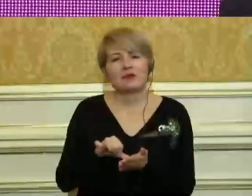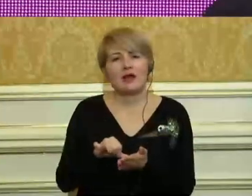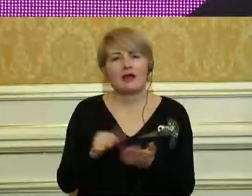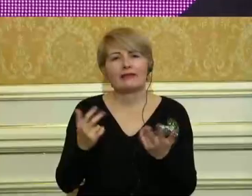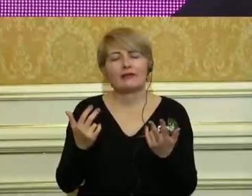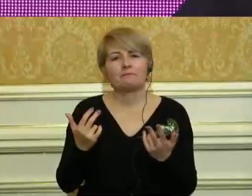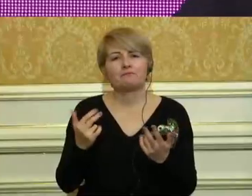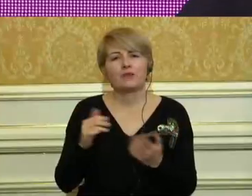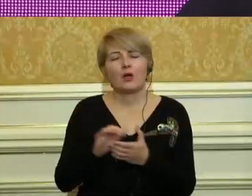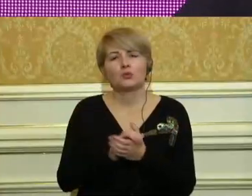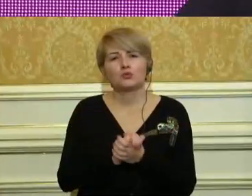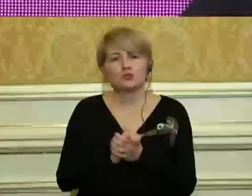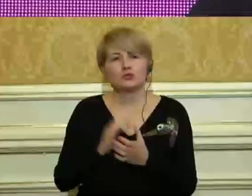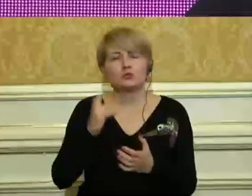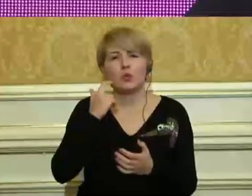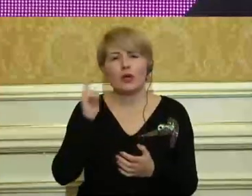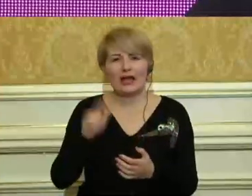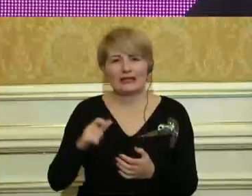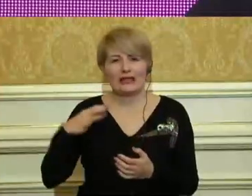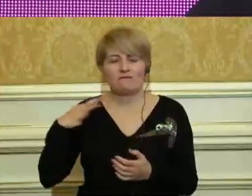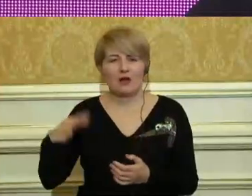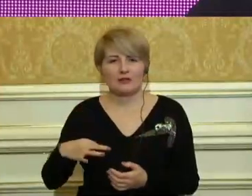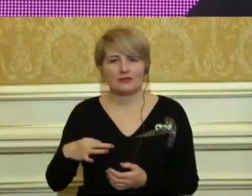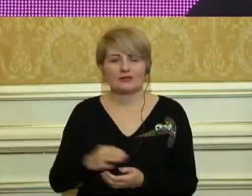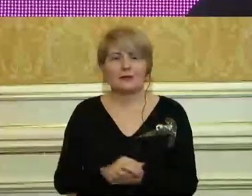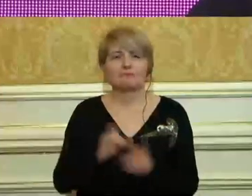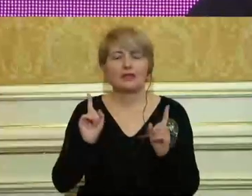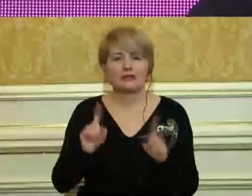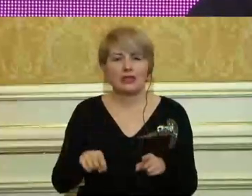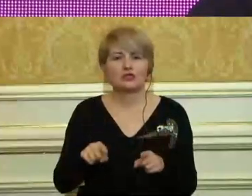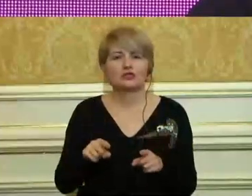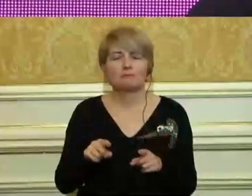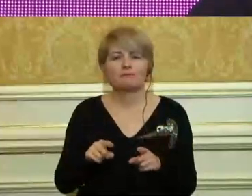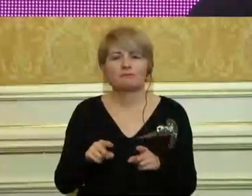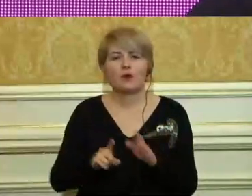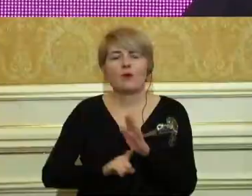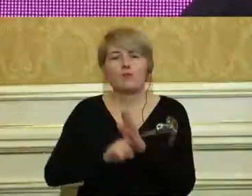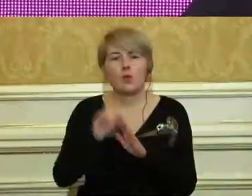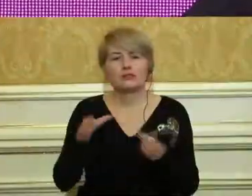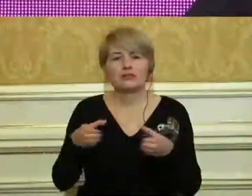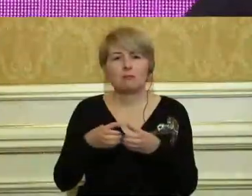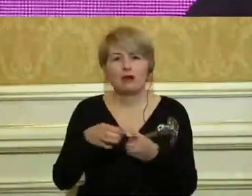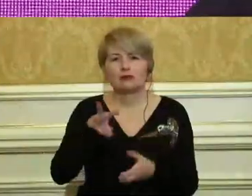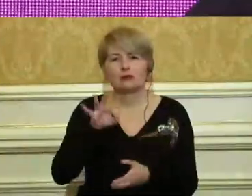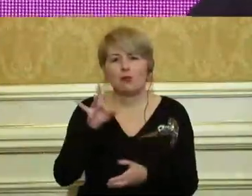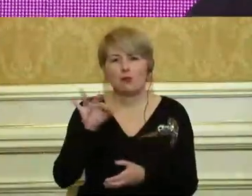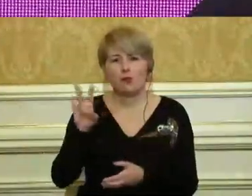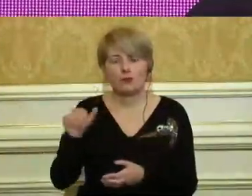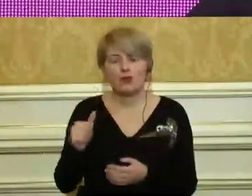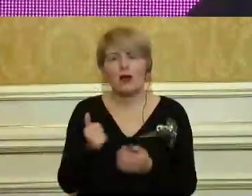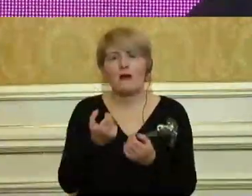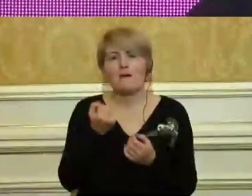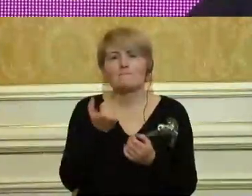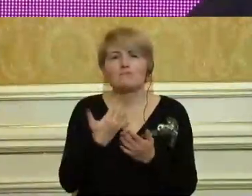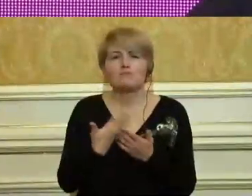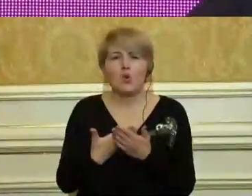France-Ukraine Friendship Group. And she's also from Macron's